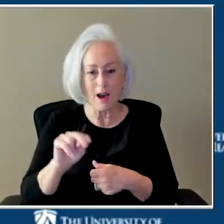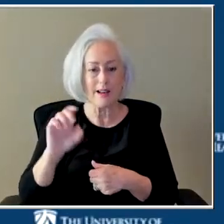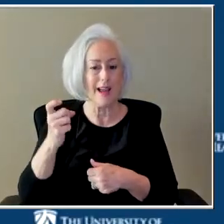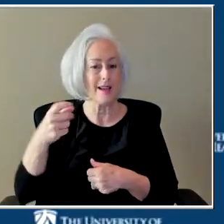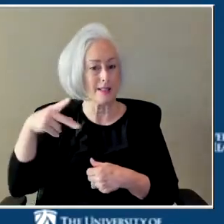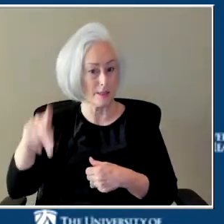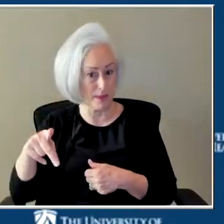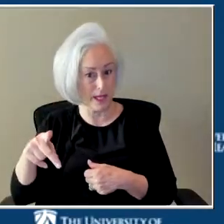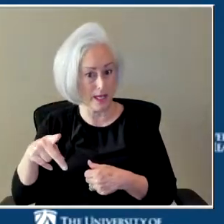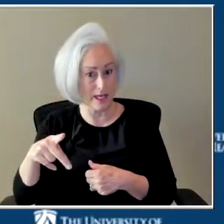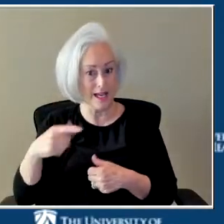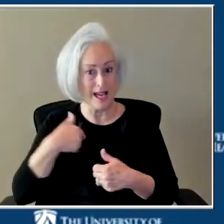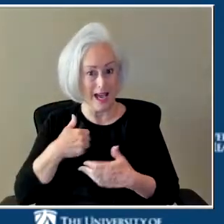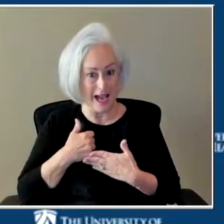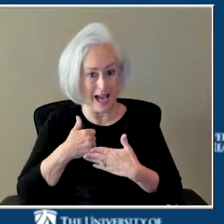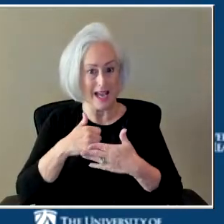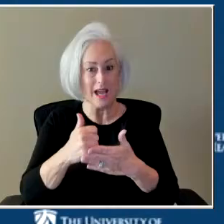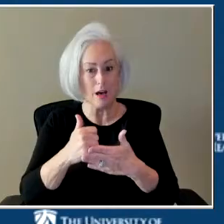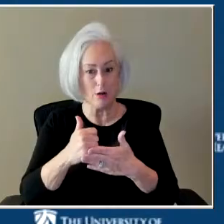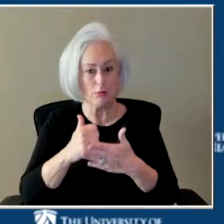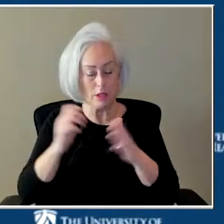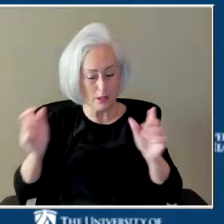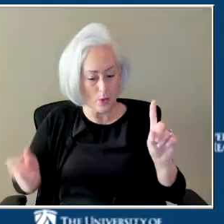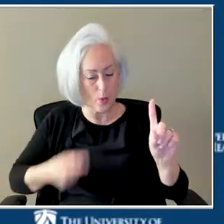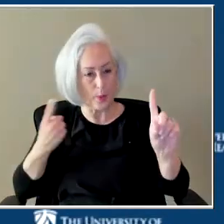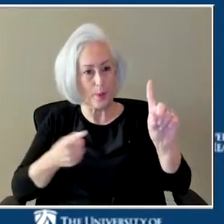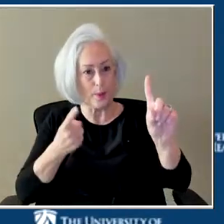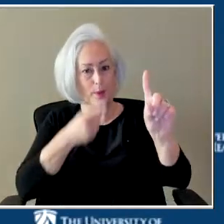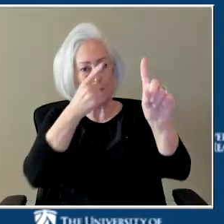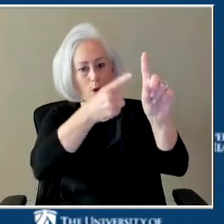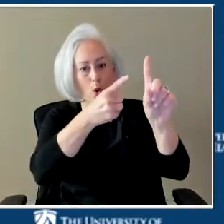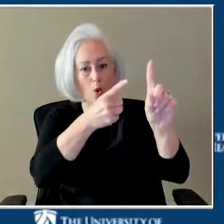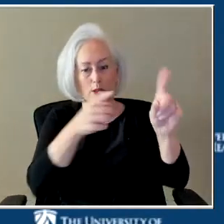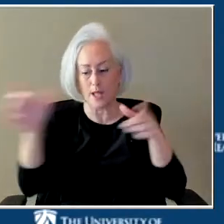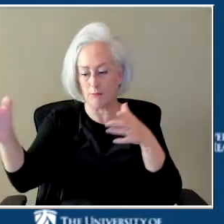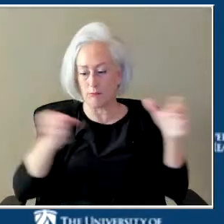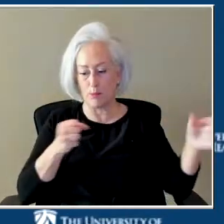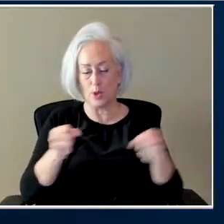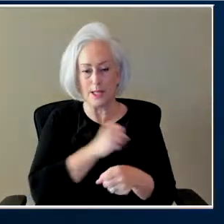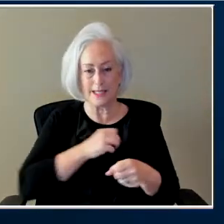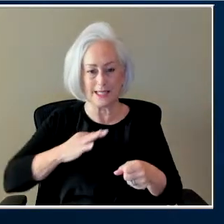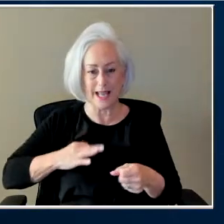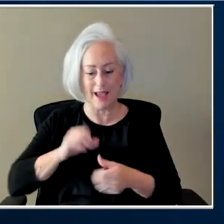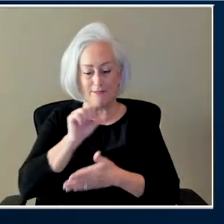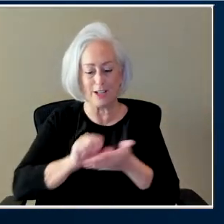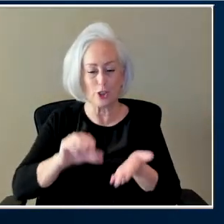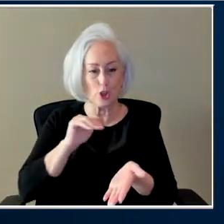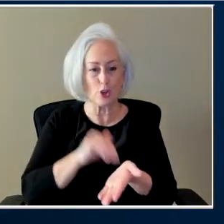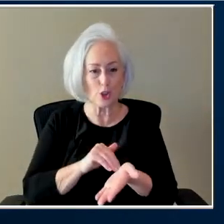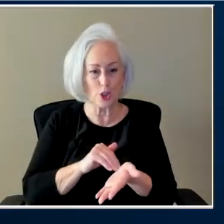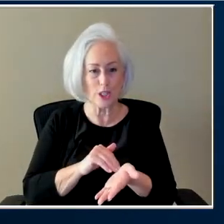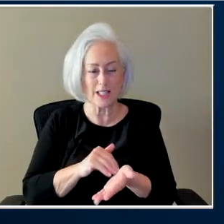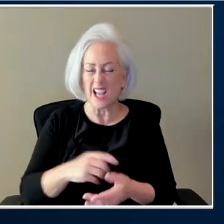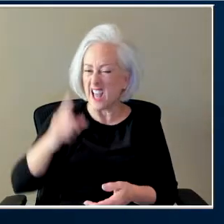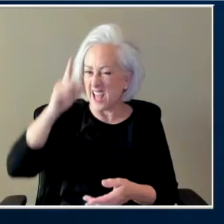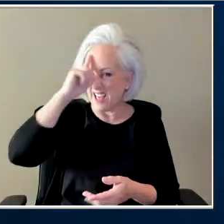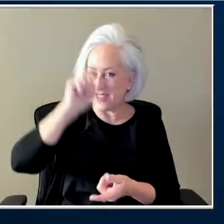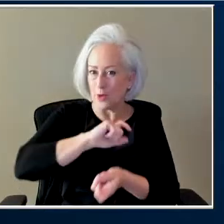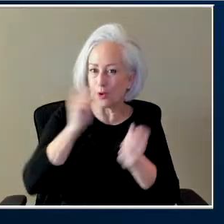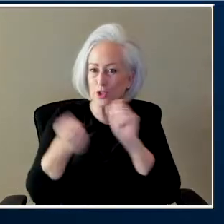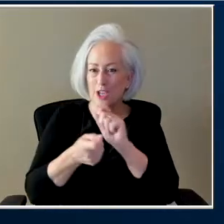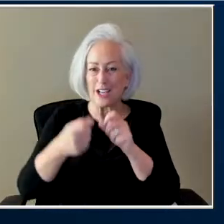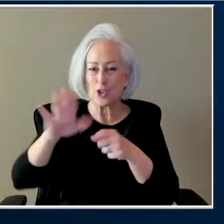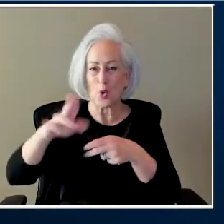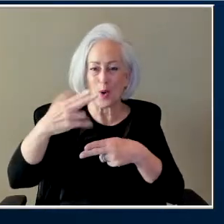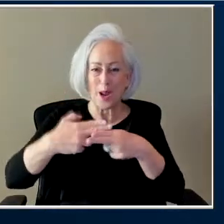to help drive the program's goals and initiatives and resource staff members and the surgeons. I think we changed your title to robot coordinator. I think